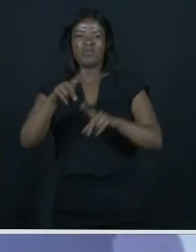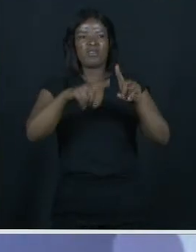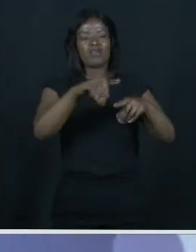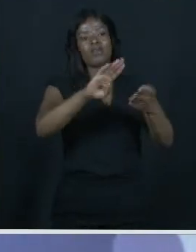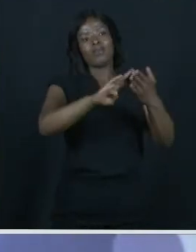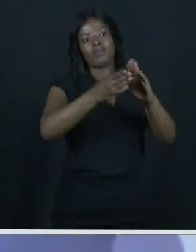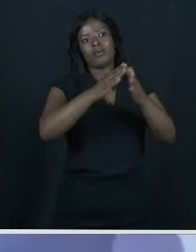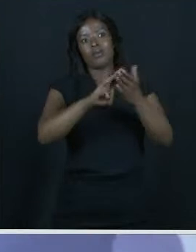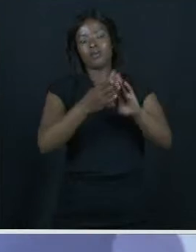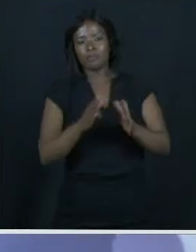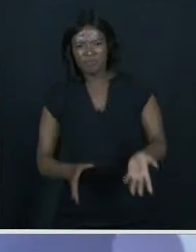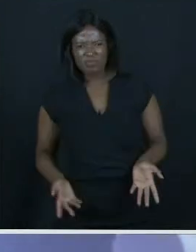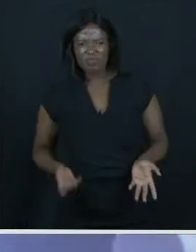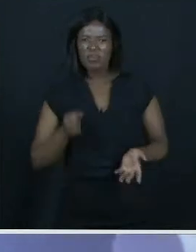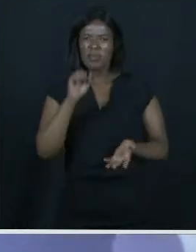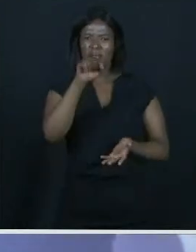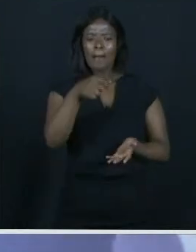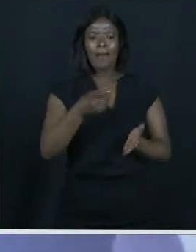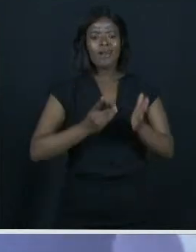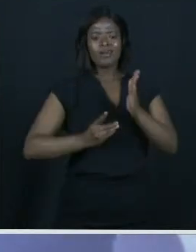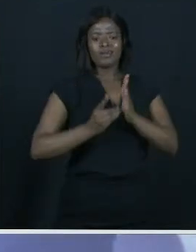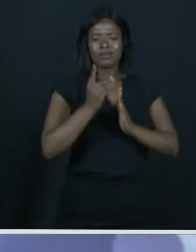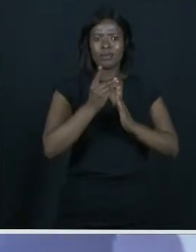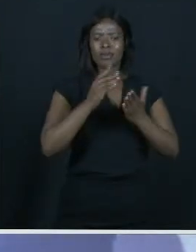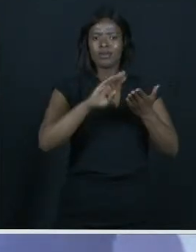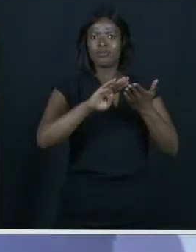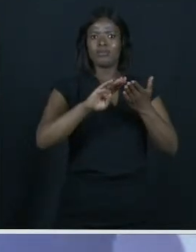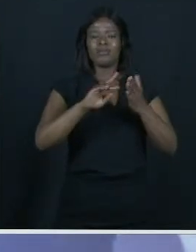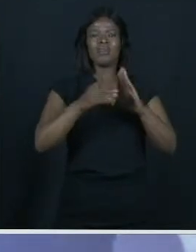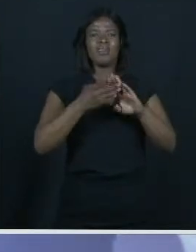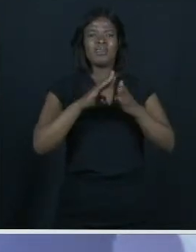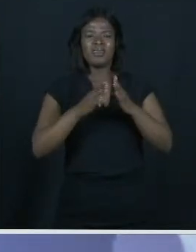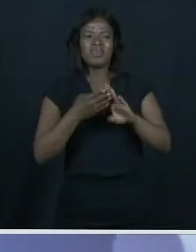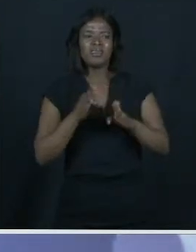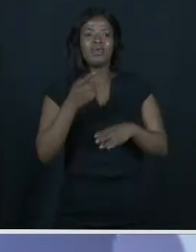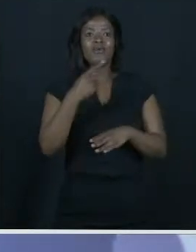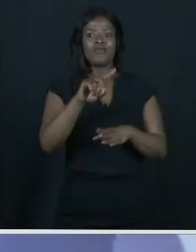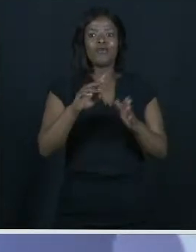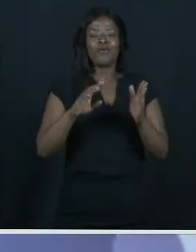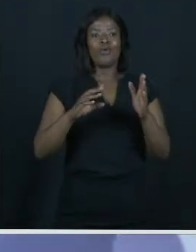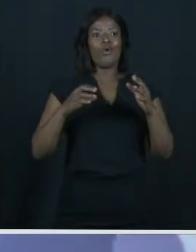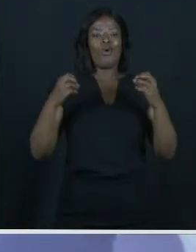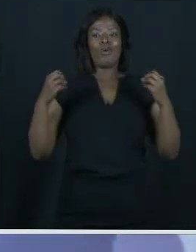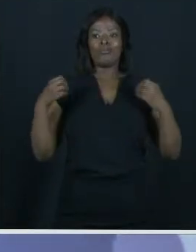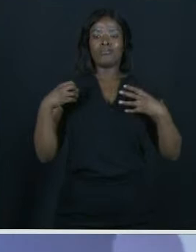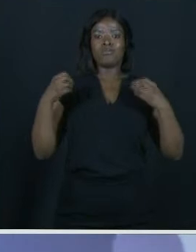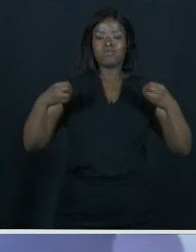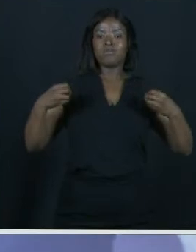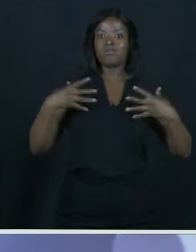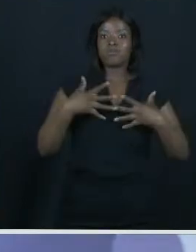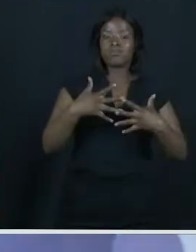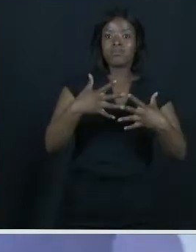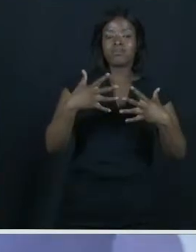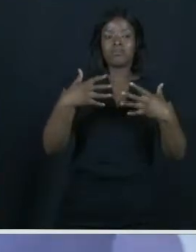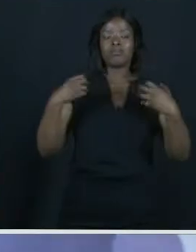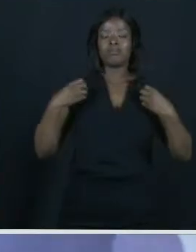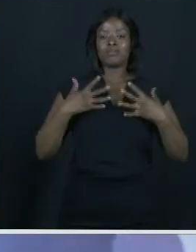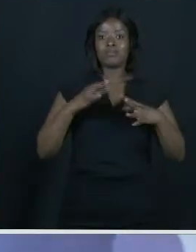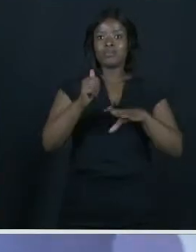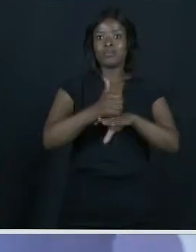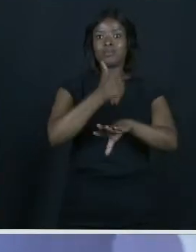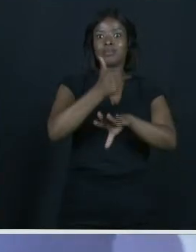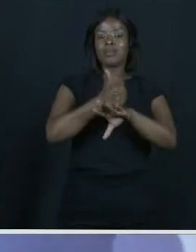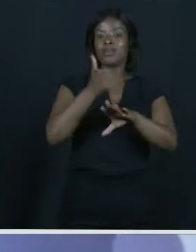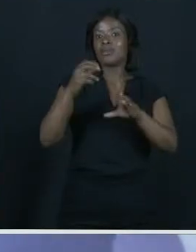these developments and many others, the scourge for gender-based violence and femicide continue to ravage